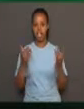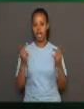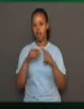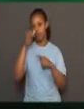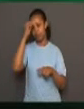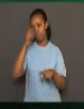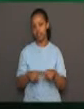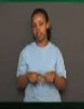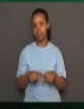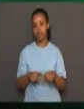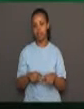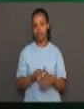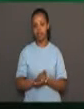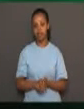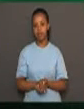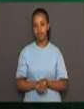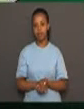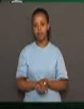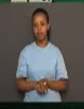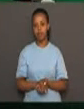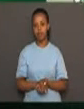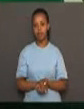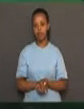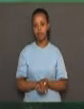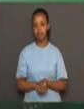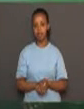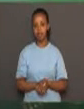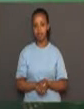Let's get back to our lesson.